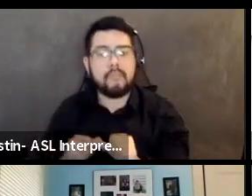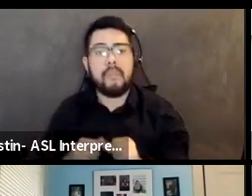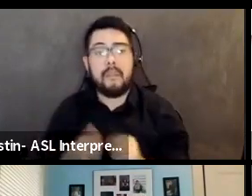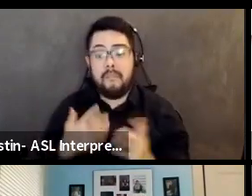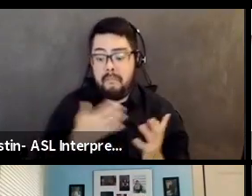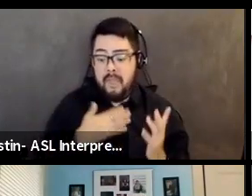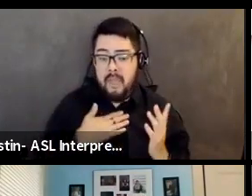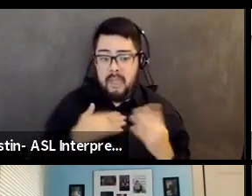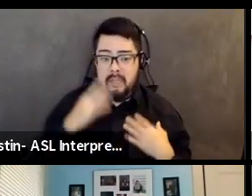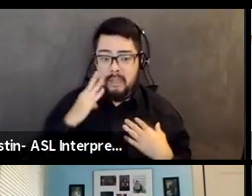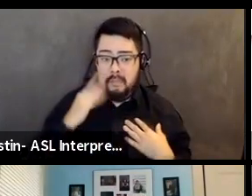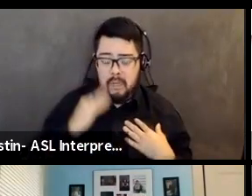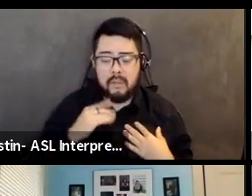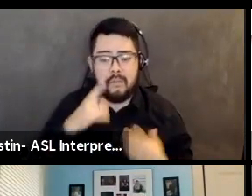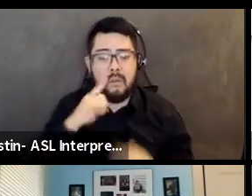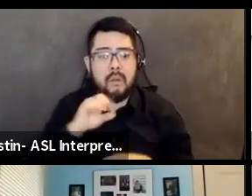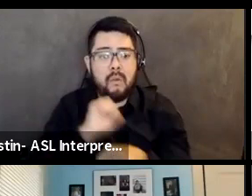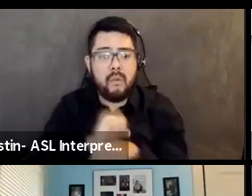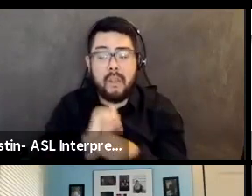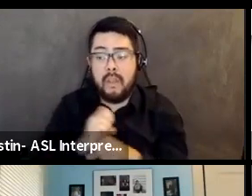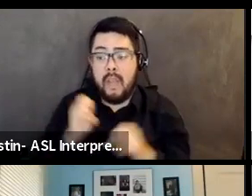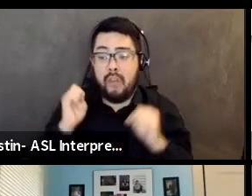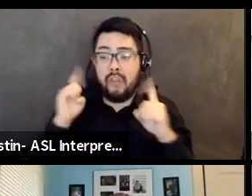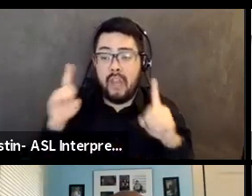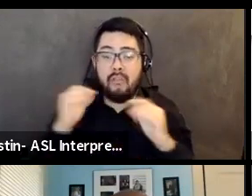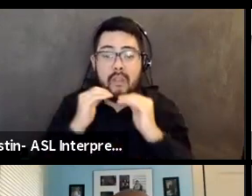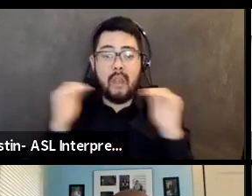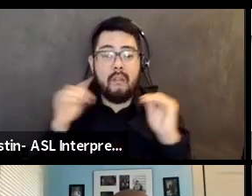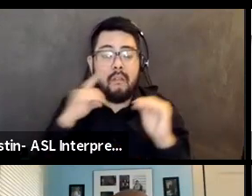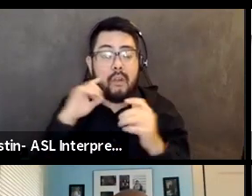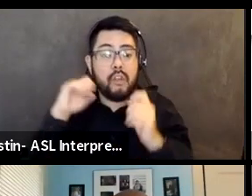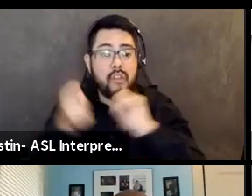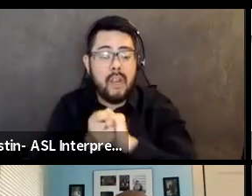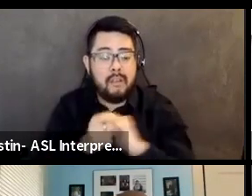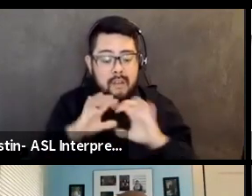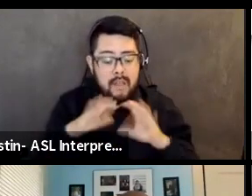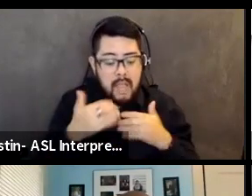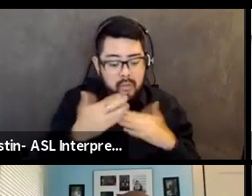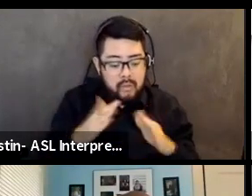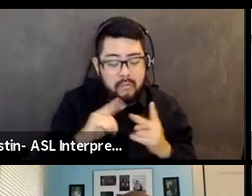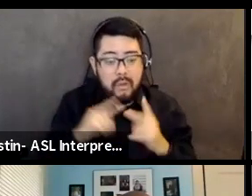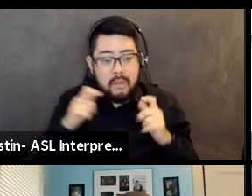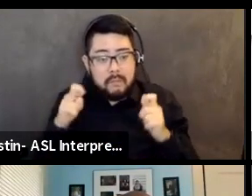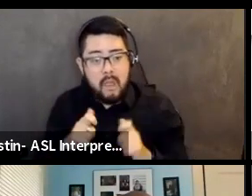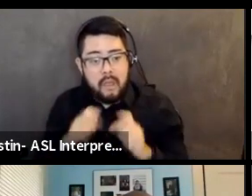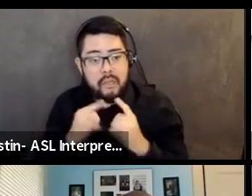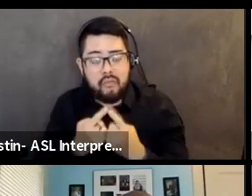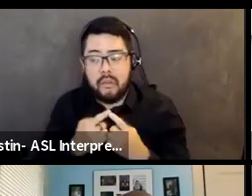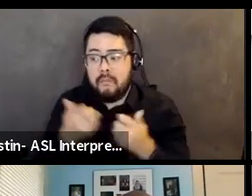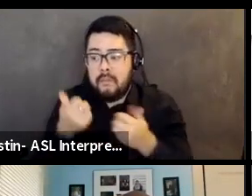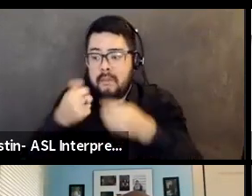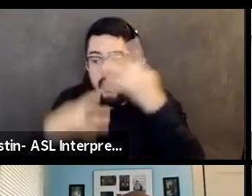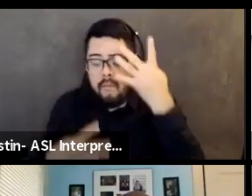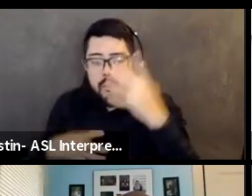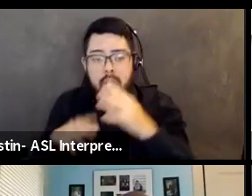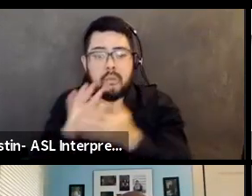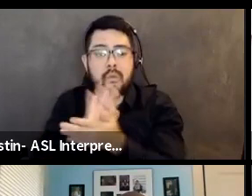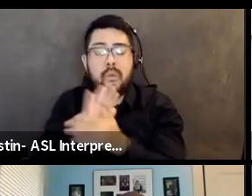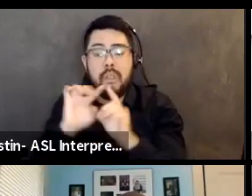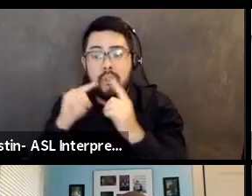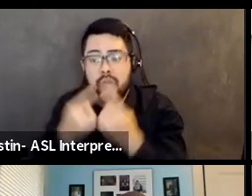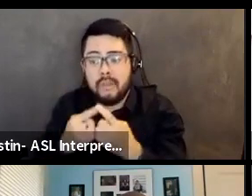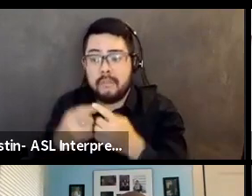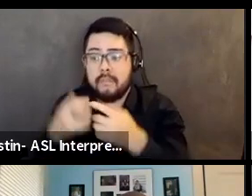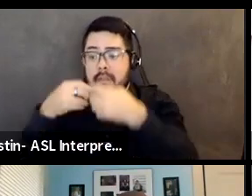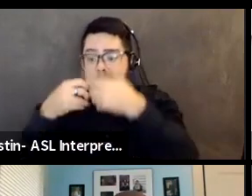educational change at the level of the classroom with small school districts with multiple districts uh in multiple